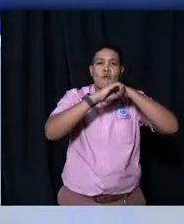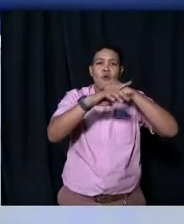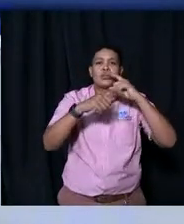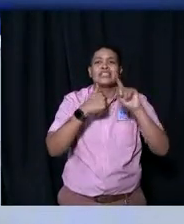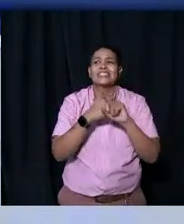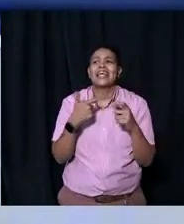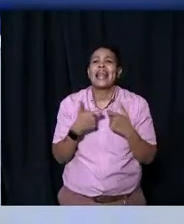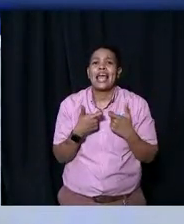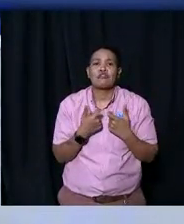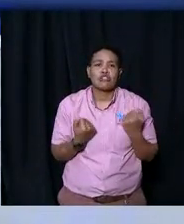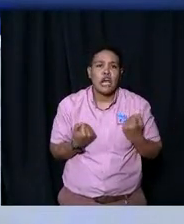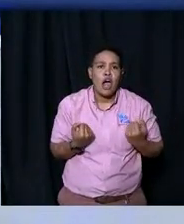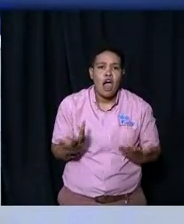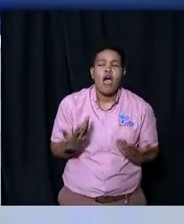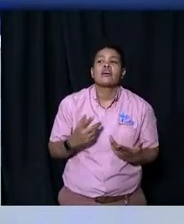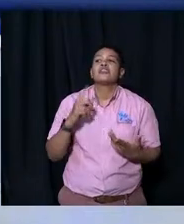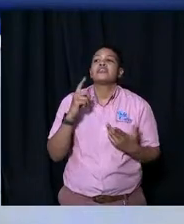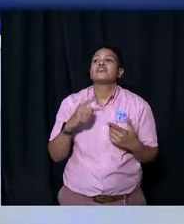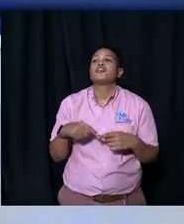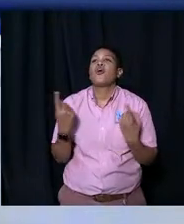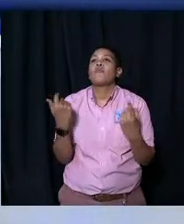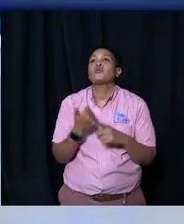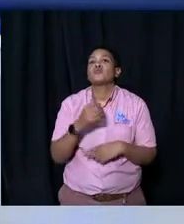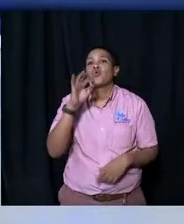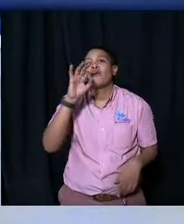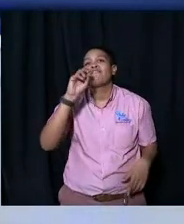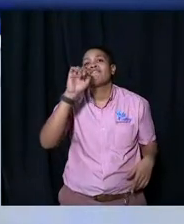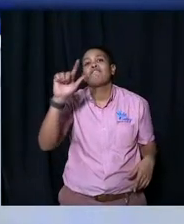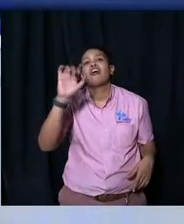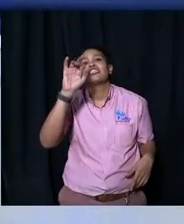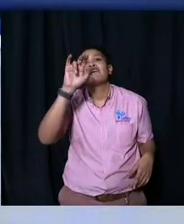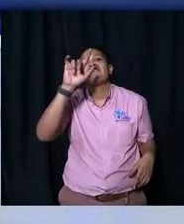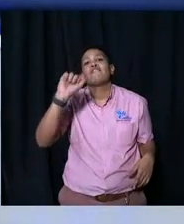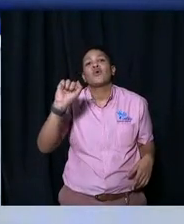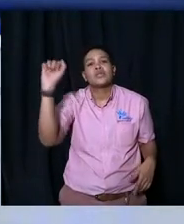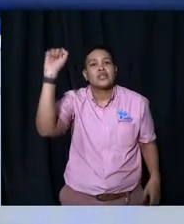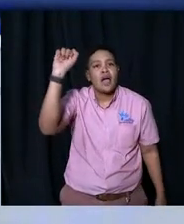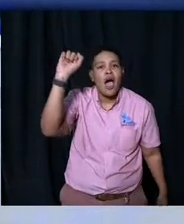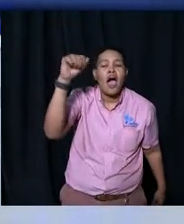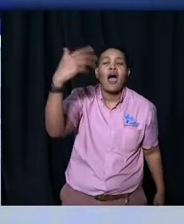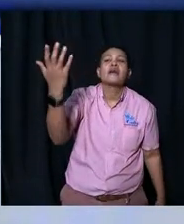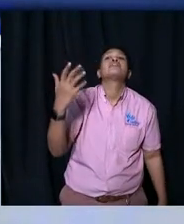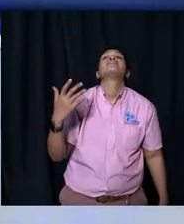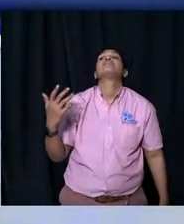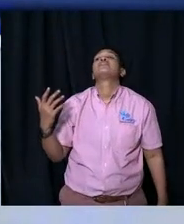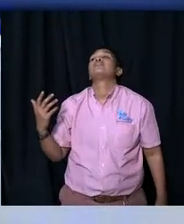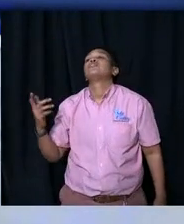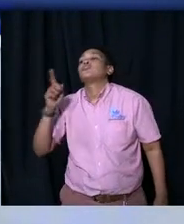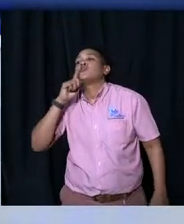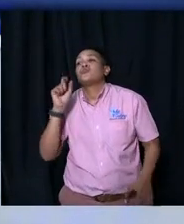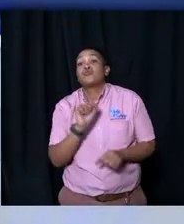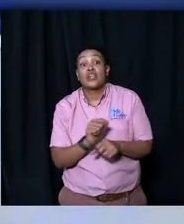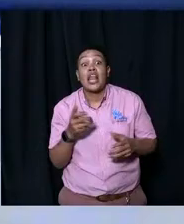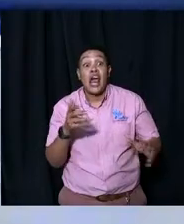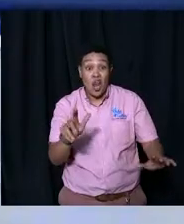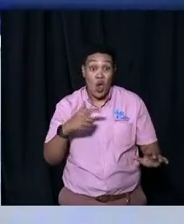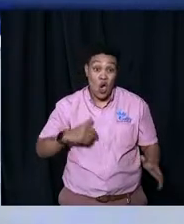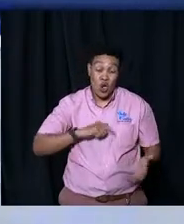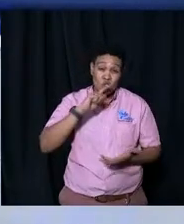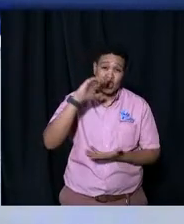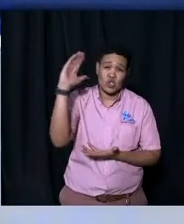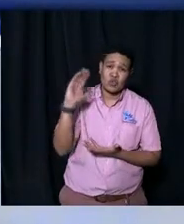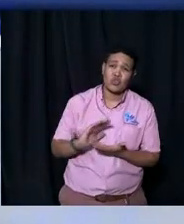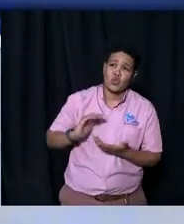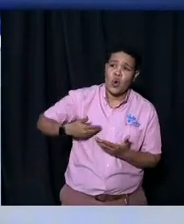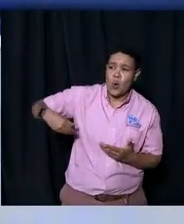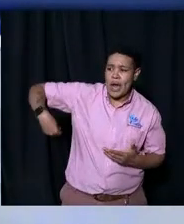electric vehicles as opposed to fossil fuel-based vehicles to allow us to reduce our